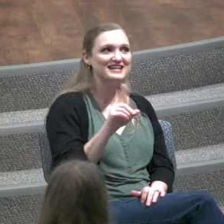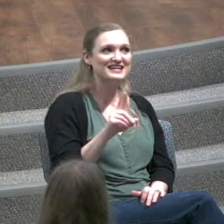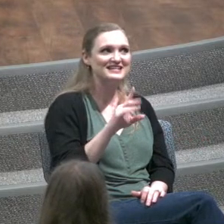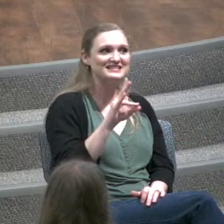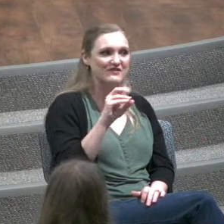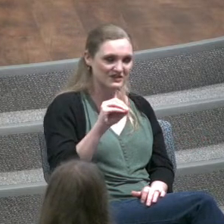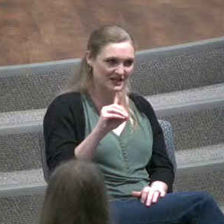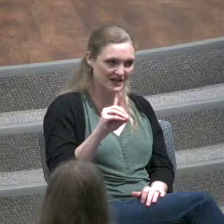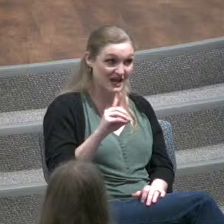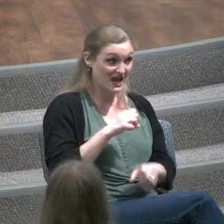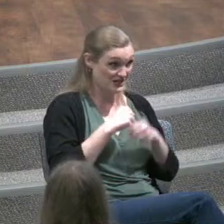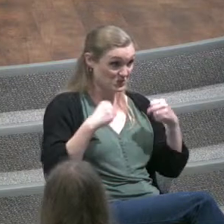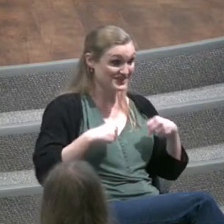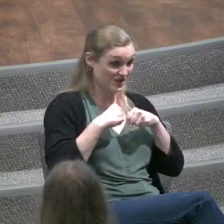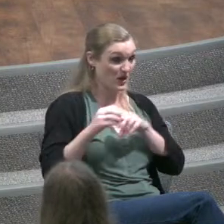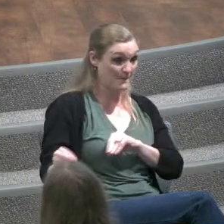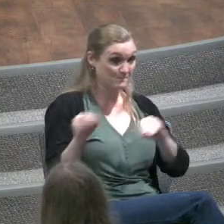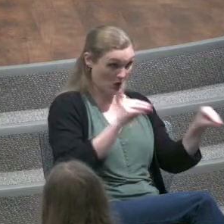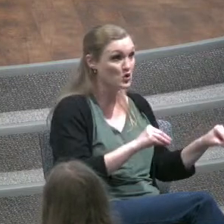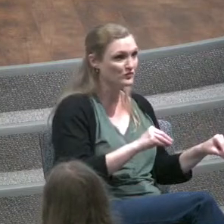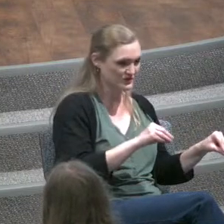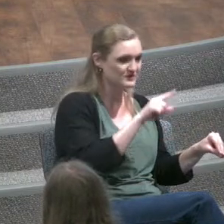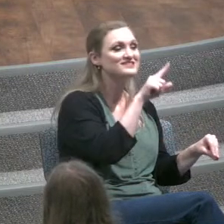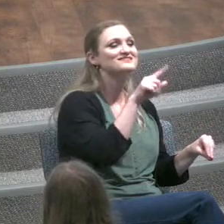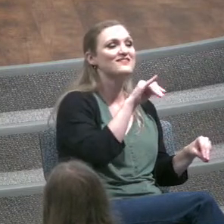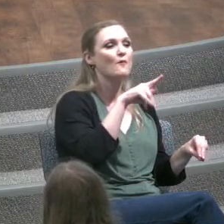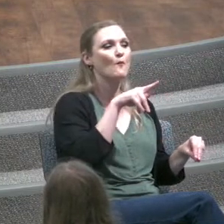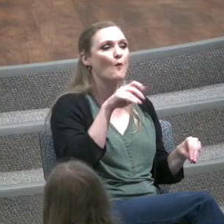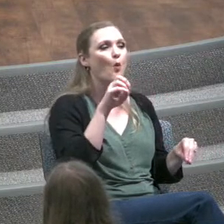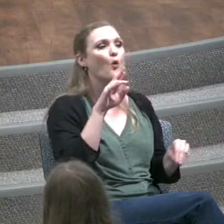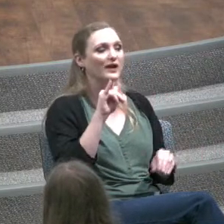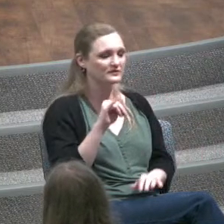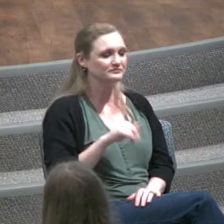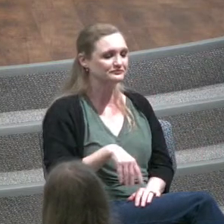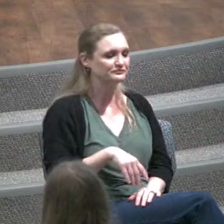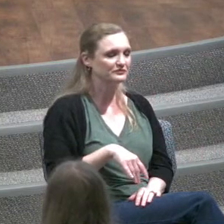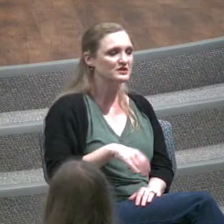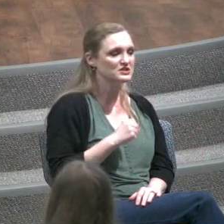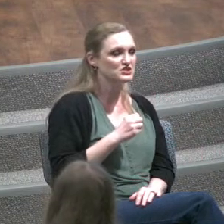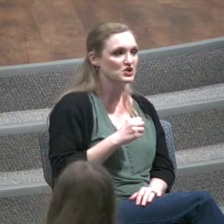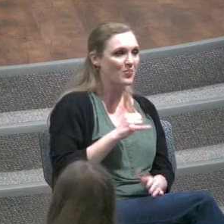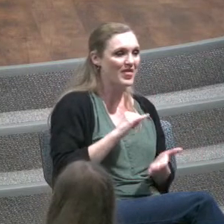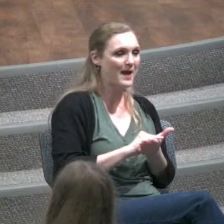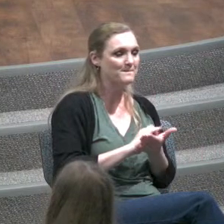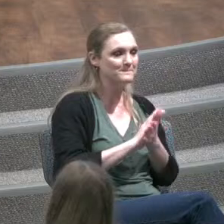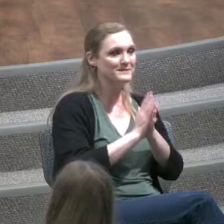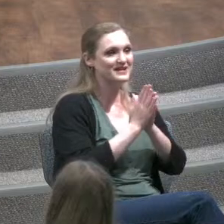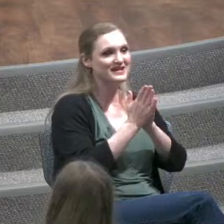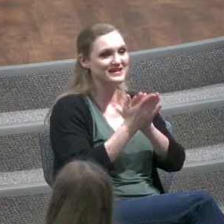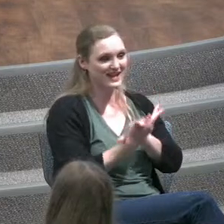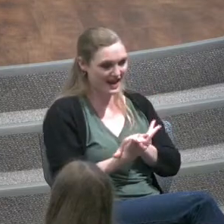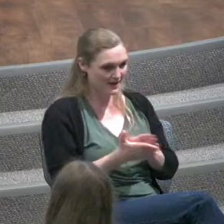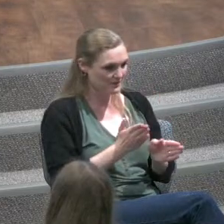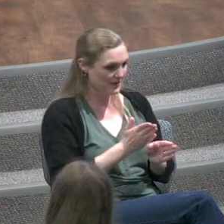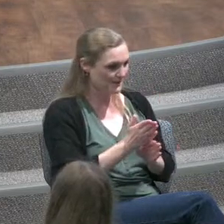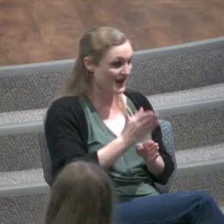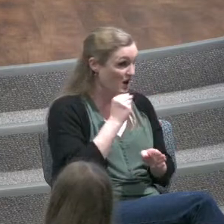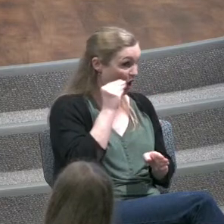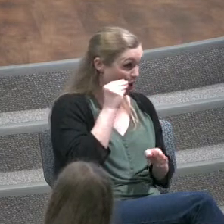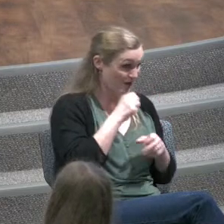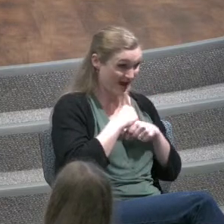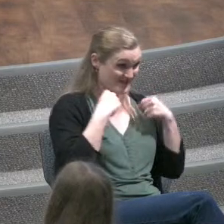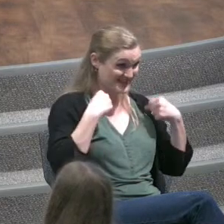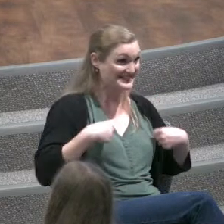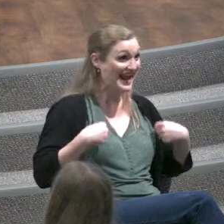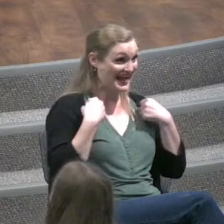century, the Sanhedrin moved to Zippori. And so Zippori kind of, became the home